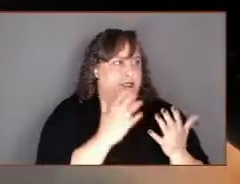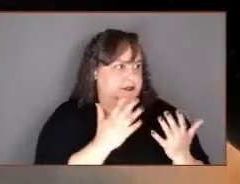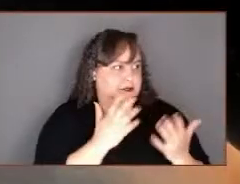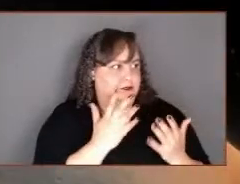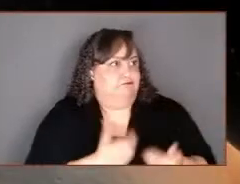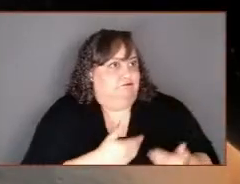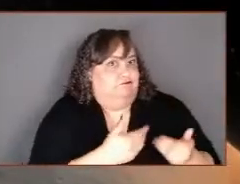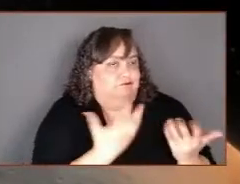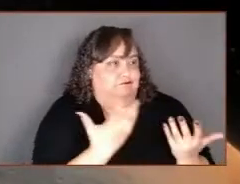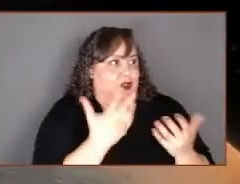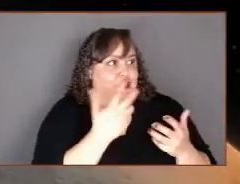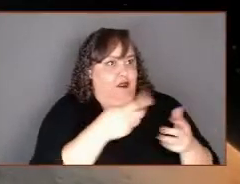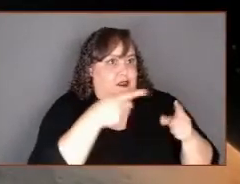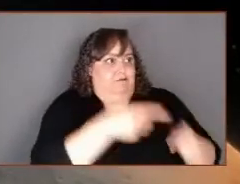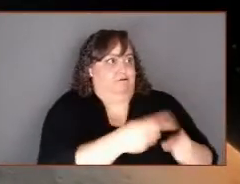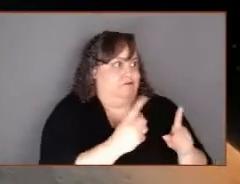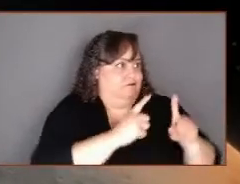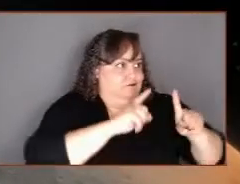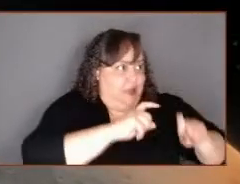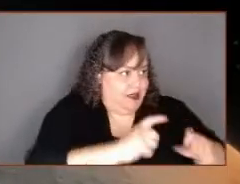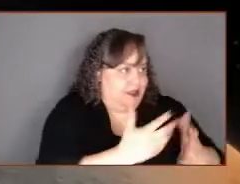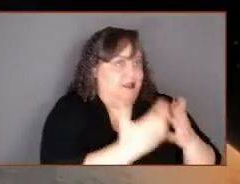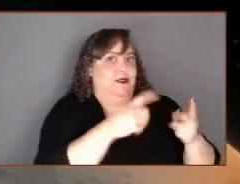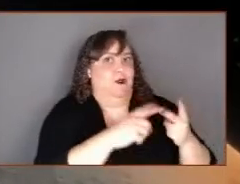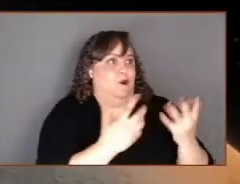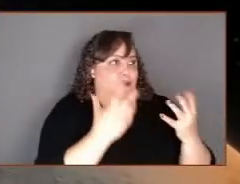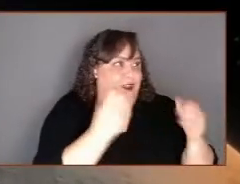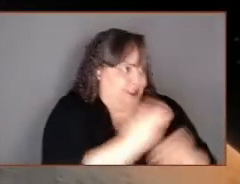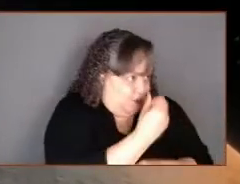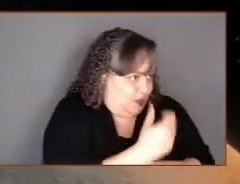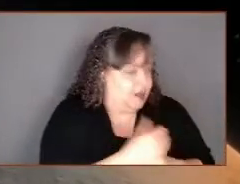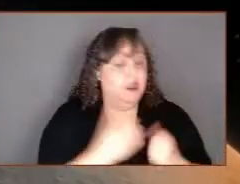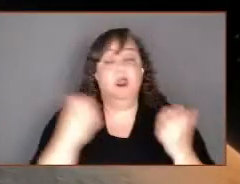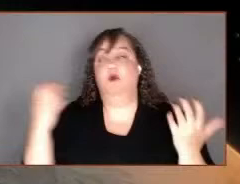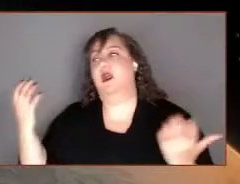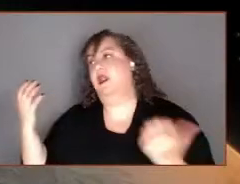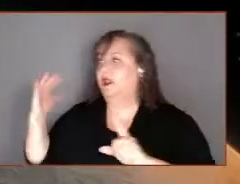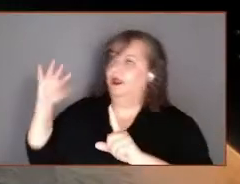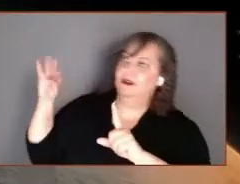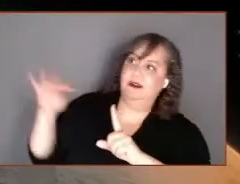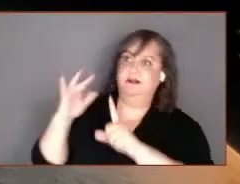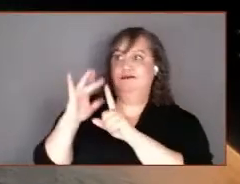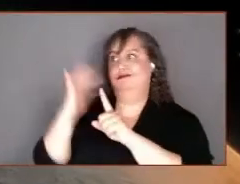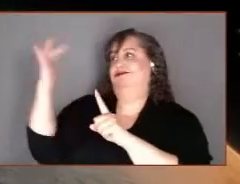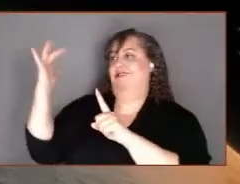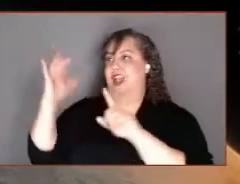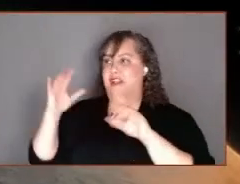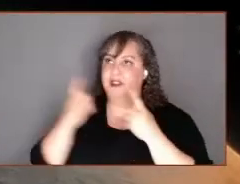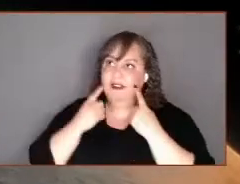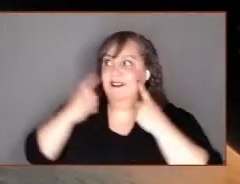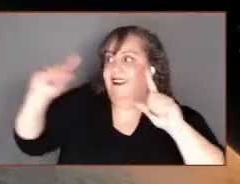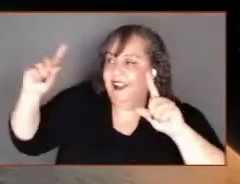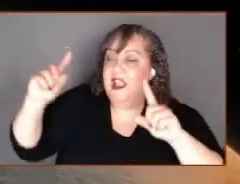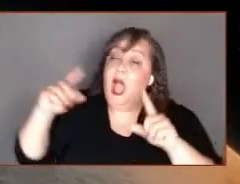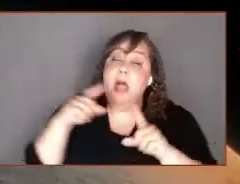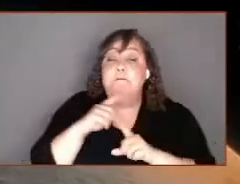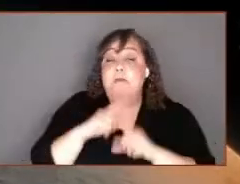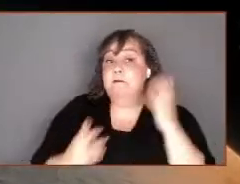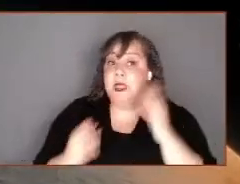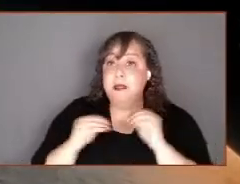things that are on the line here is the glory of doing this. But more realistically, and maybe of more interest to the students here, we